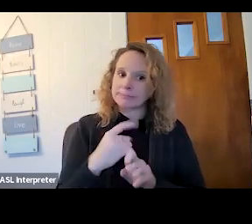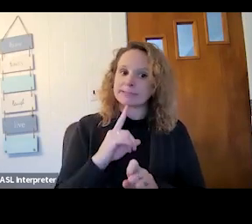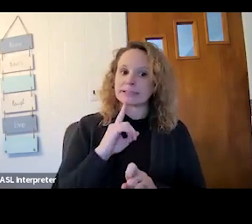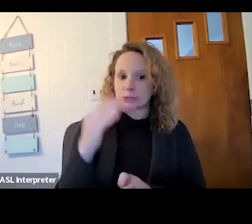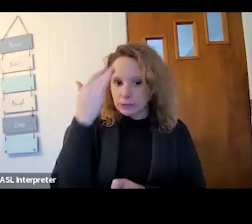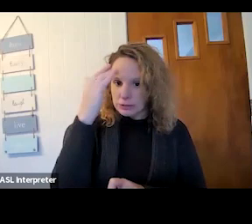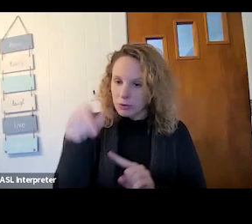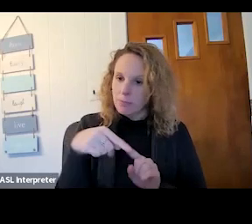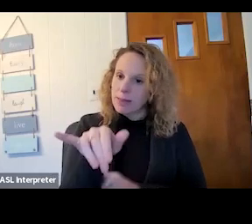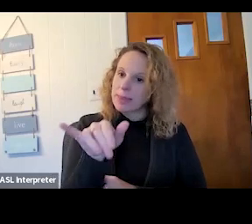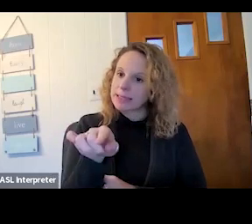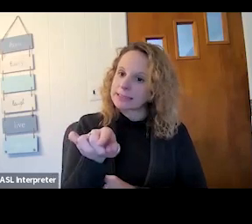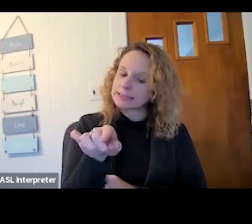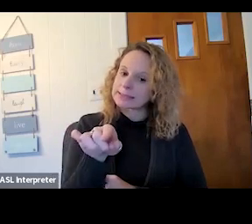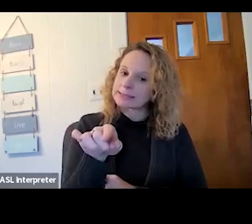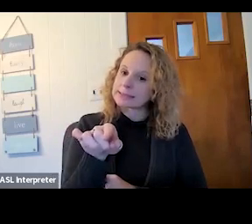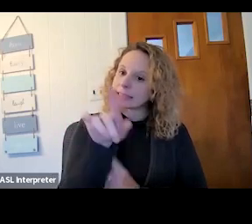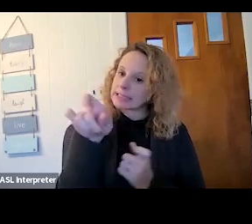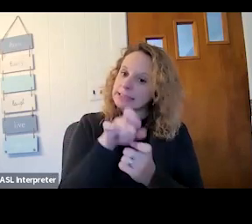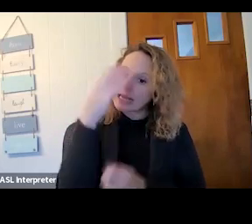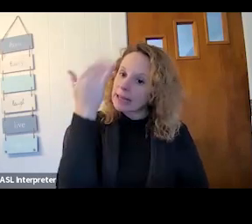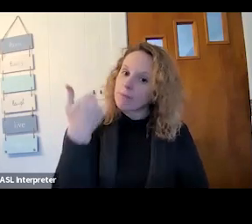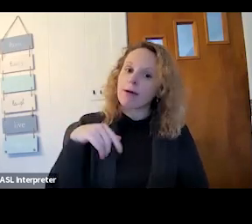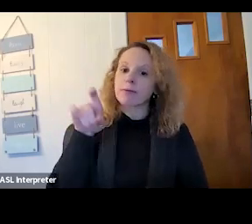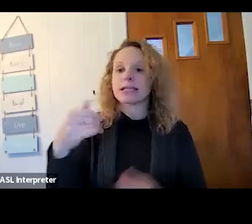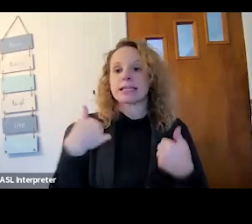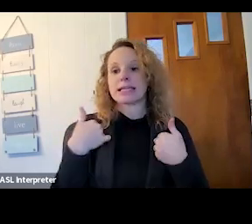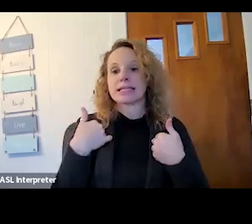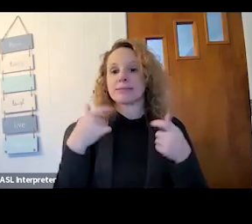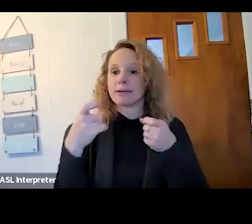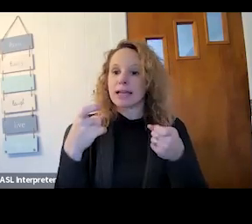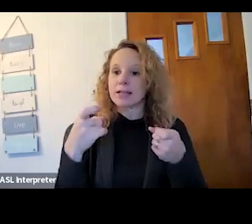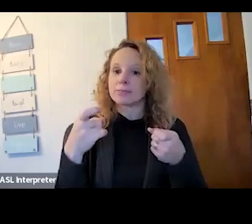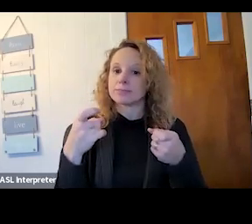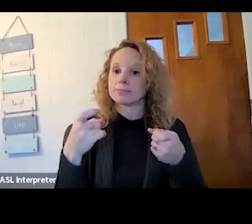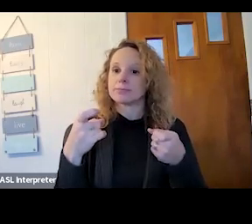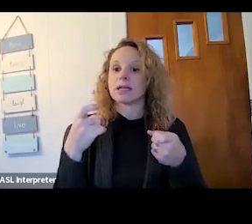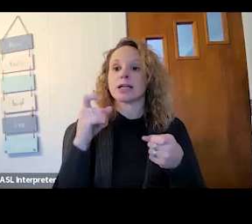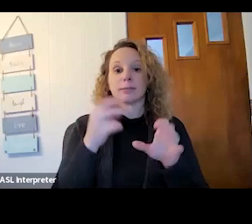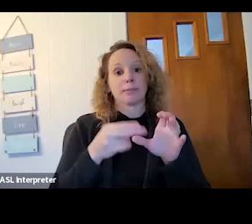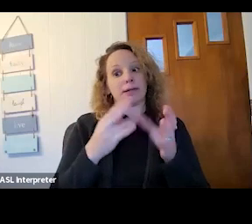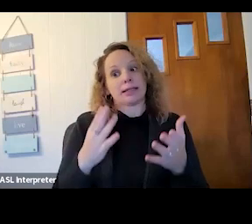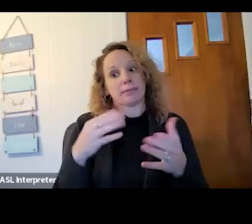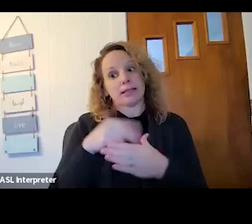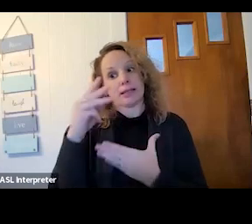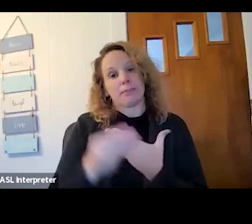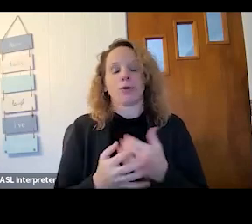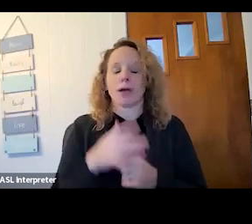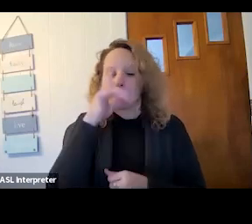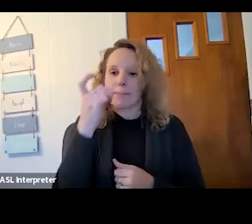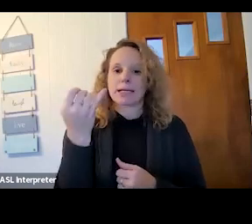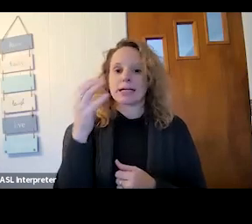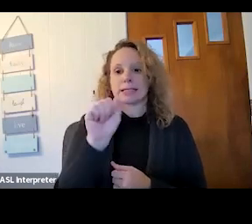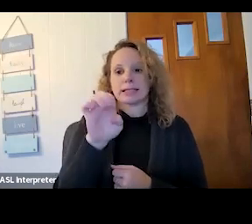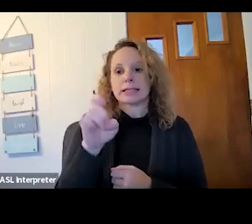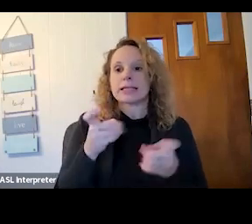issue. This is exactly why we need to have a manageable amount of participants in our programs, because case